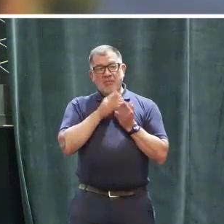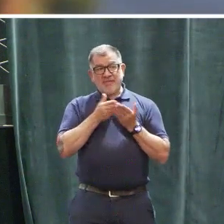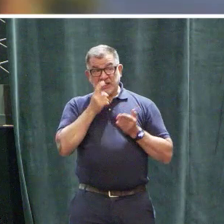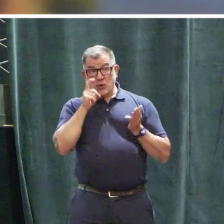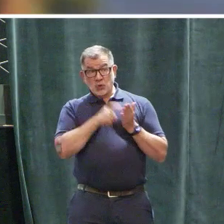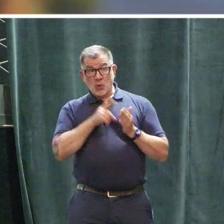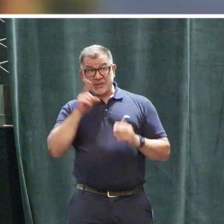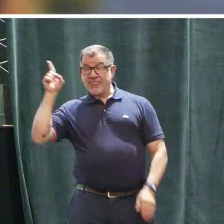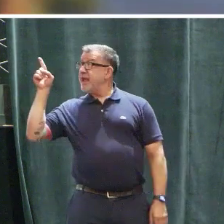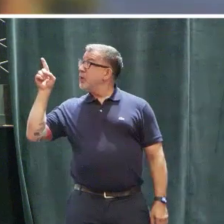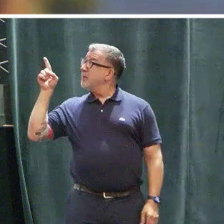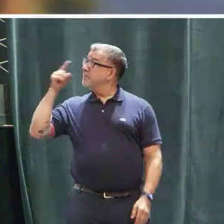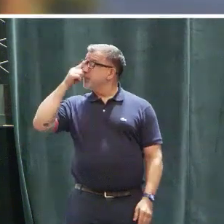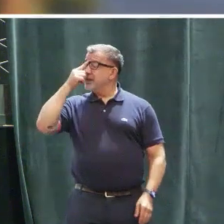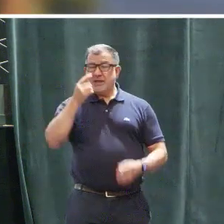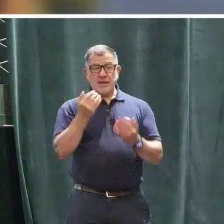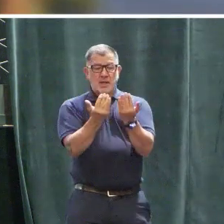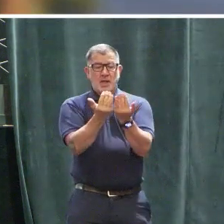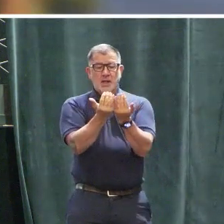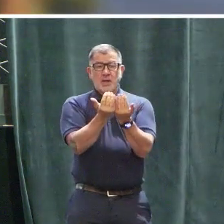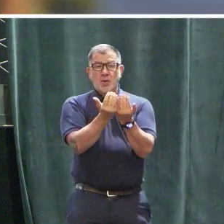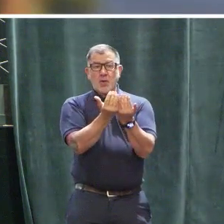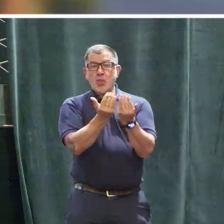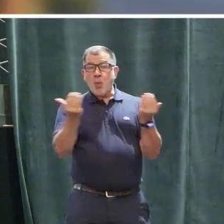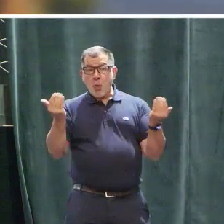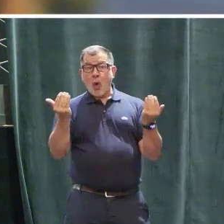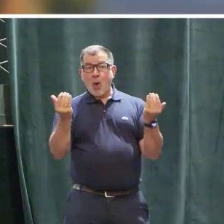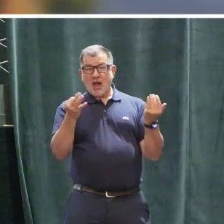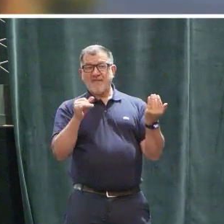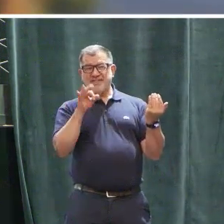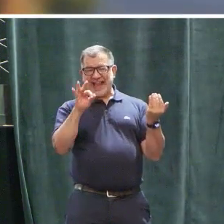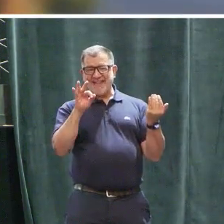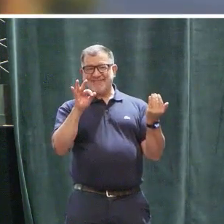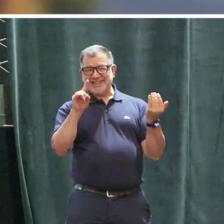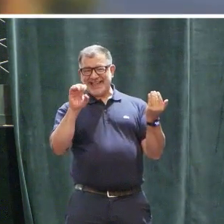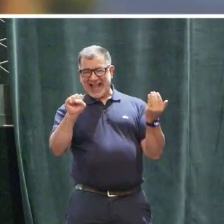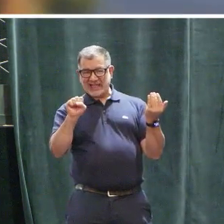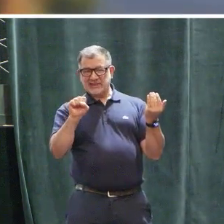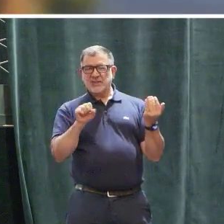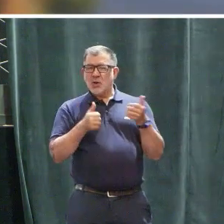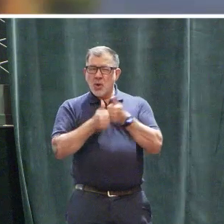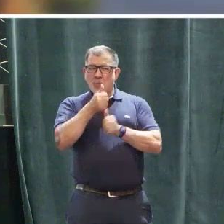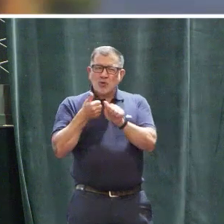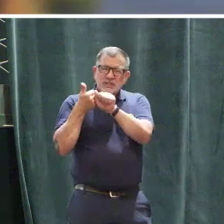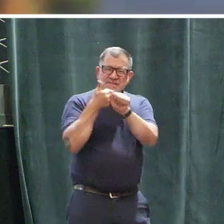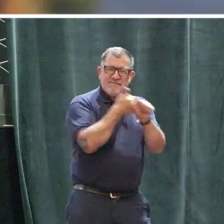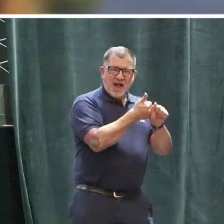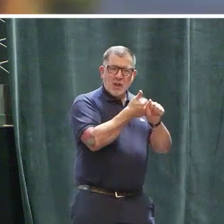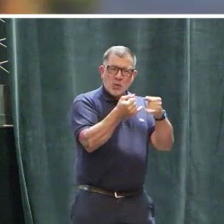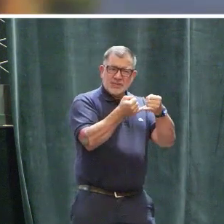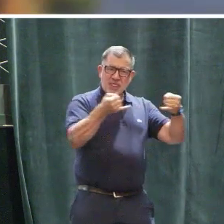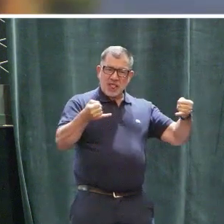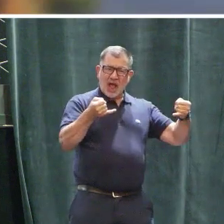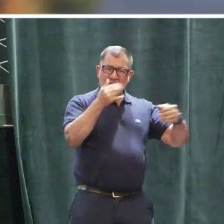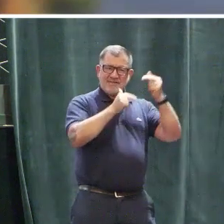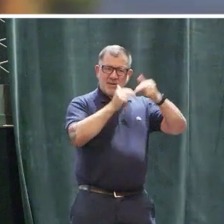Reach 6 is you can see that the wall of the FBS mostly follows the line of the buildings down along the face.